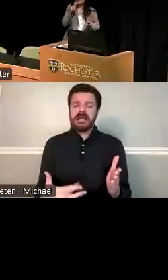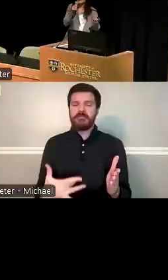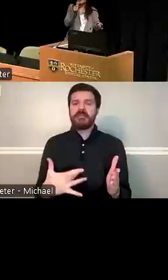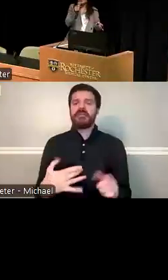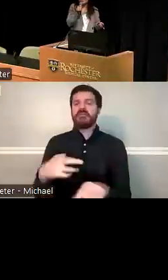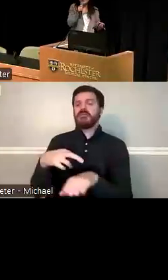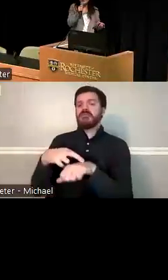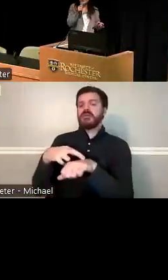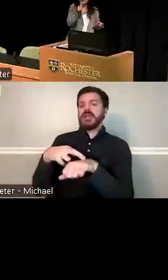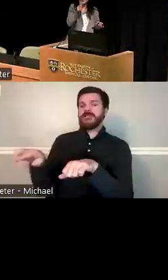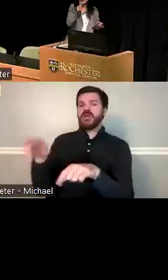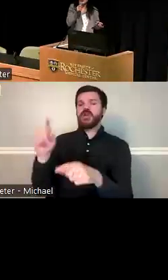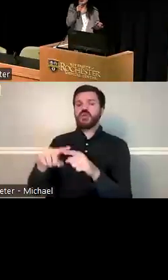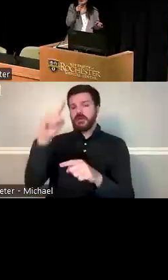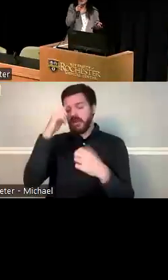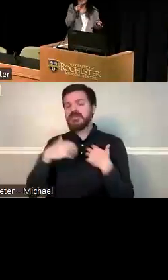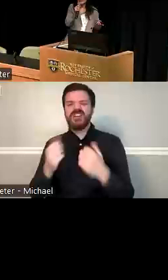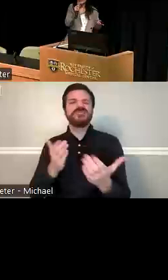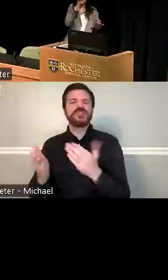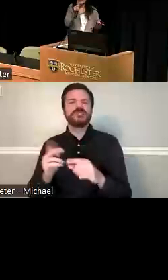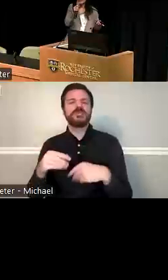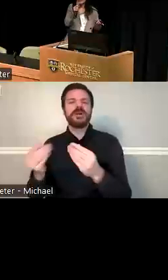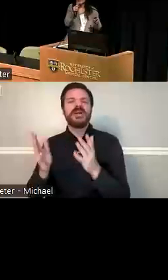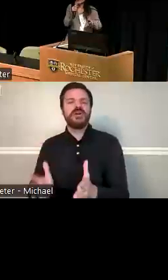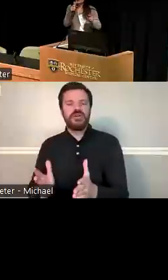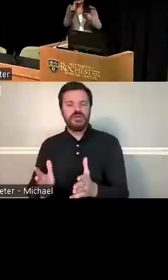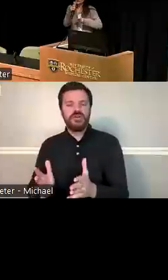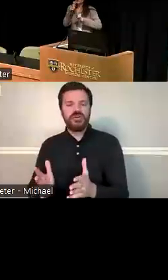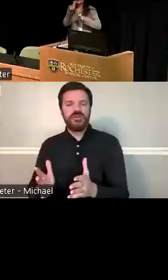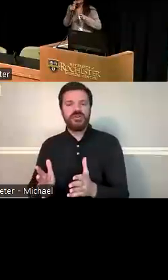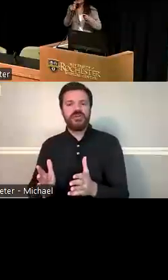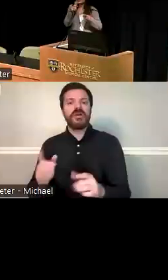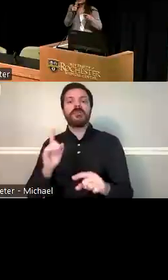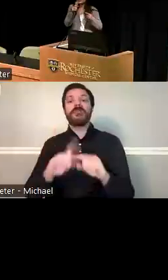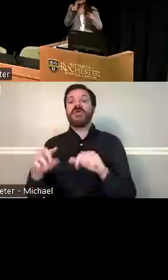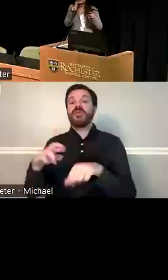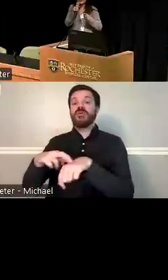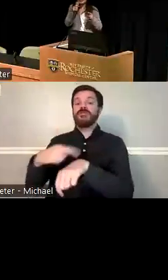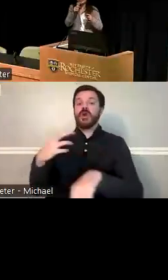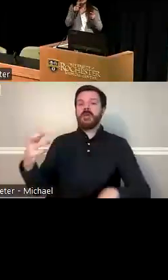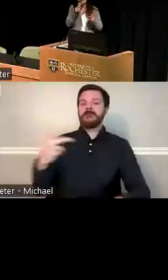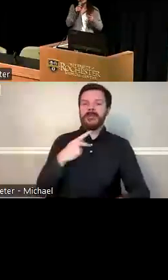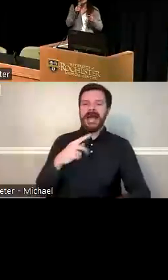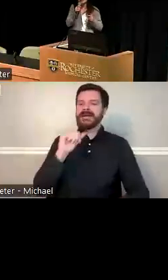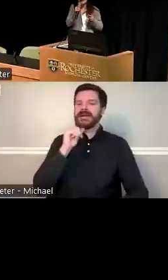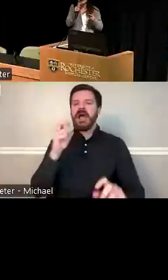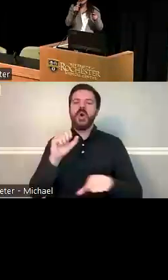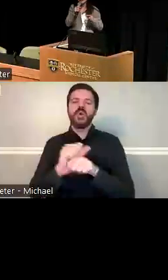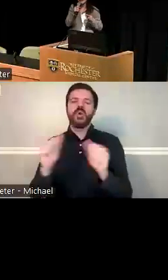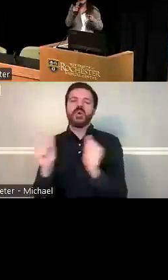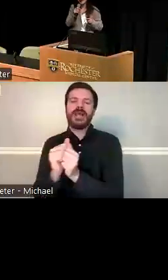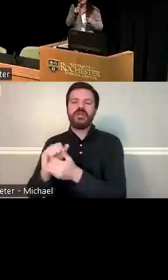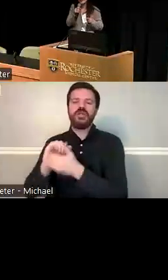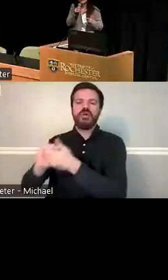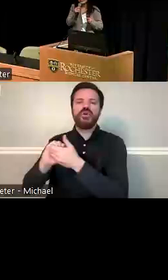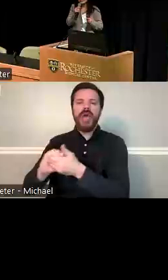service members to mental health service providers, yet they don't get the referrals back to them, or they don't really work together to monitor how they can